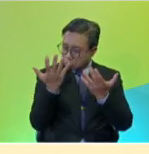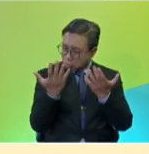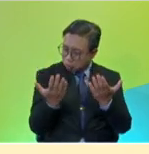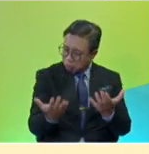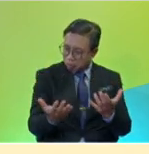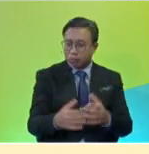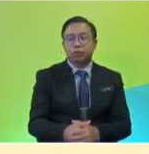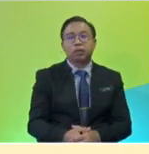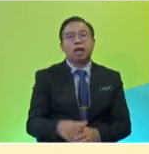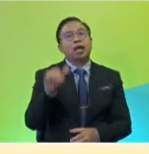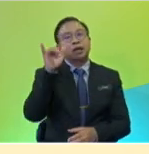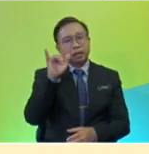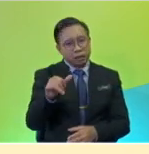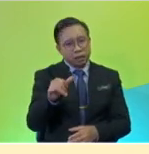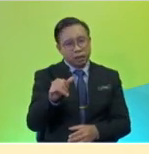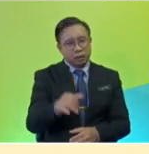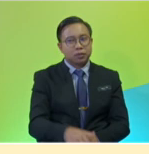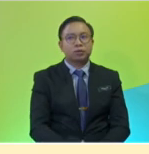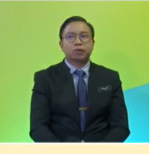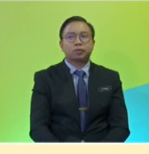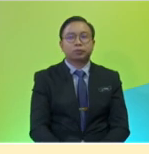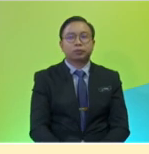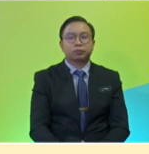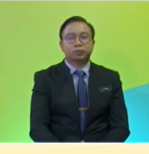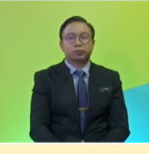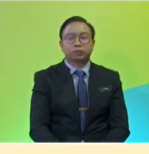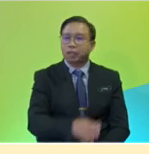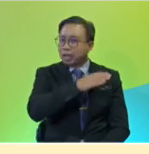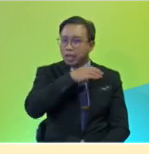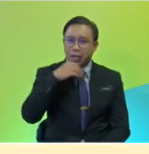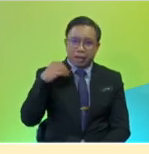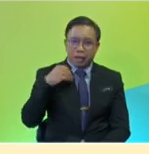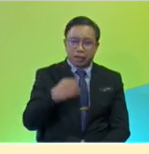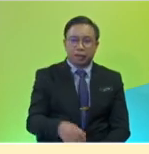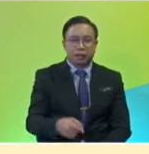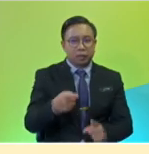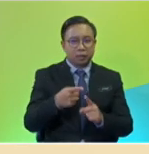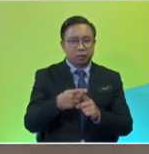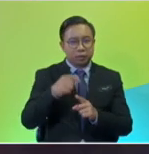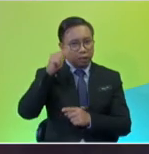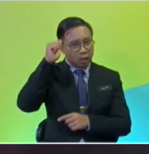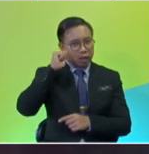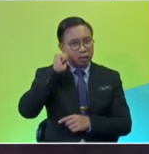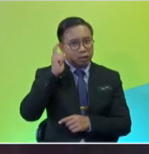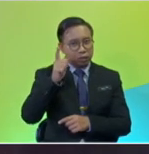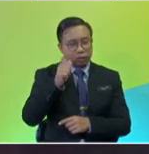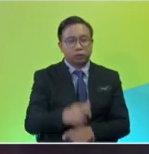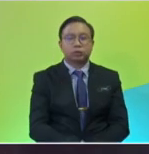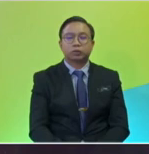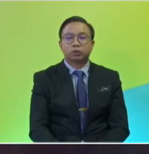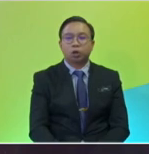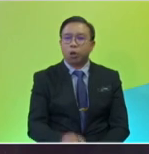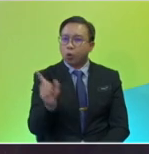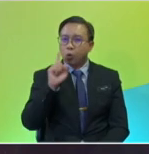Yes! Good job, well Hana! Done. Well done! And another one to Adik Alicia. Come on, Adik Alicia.